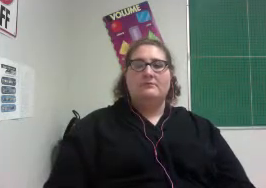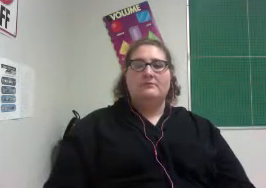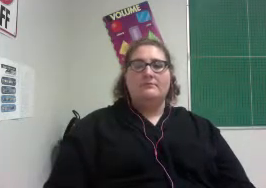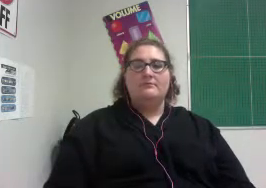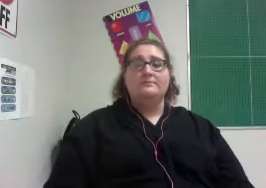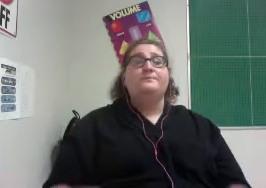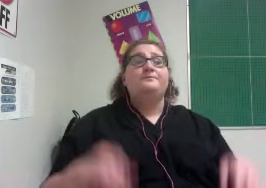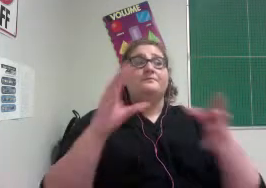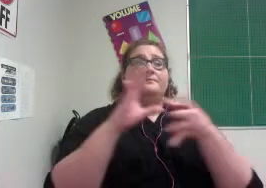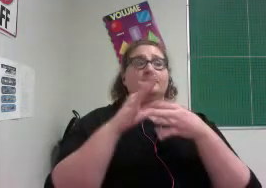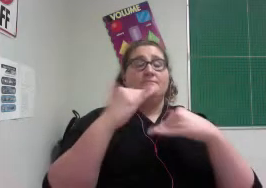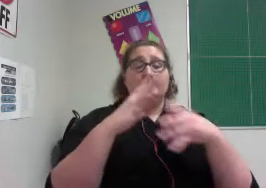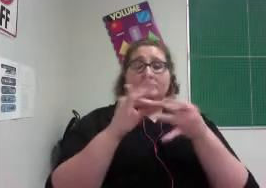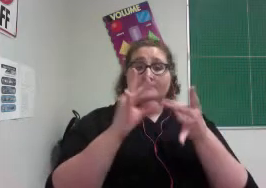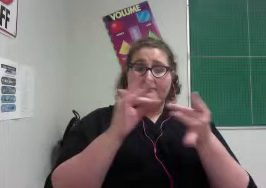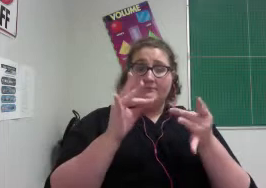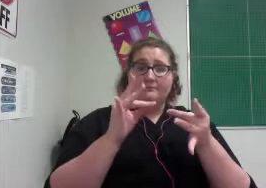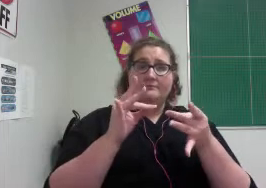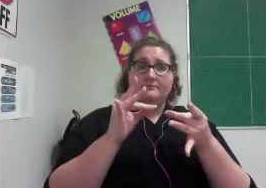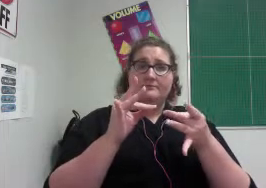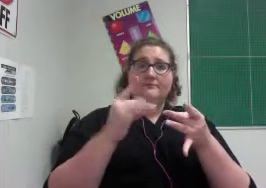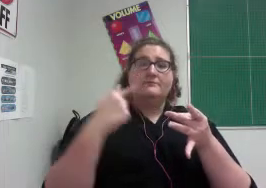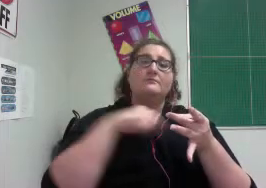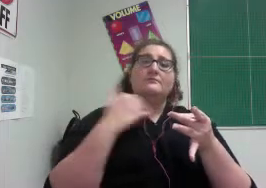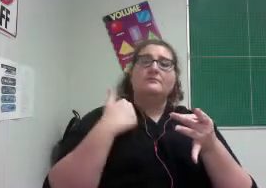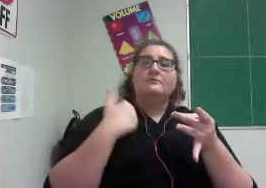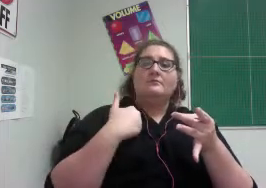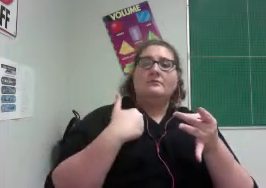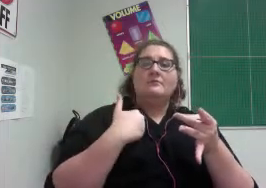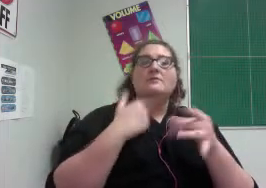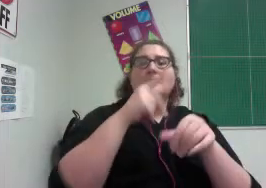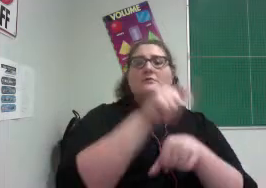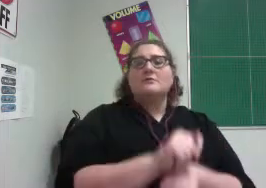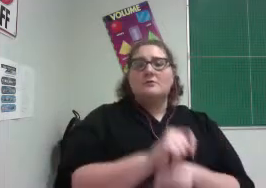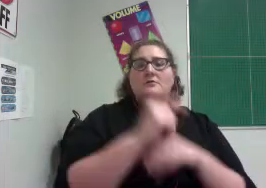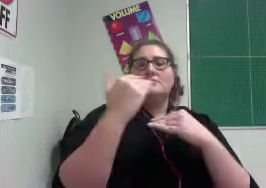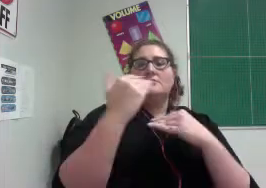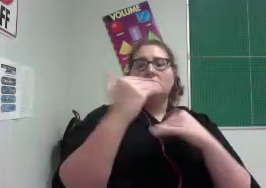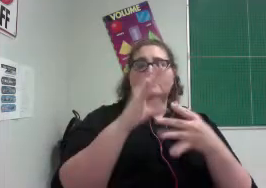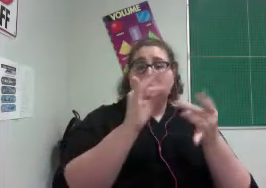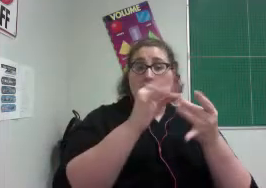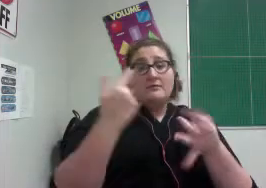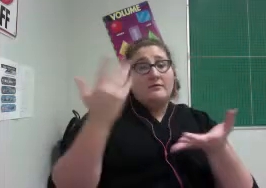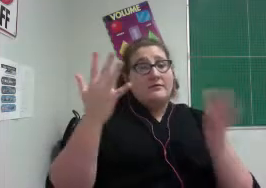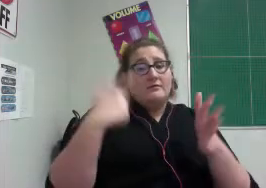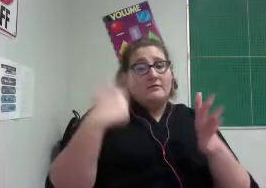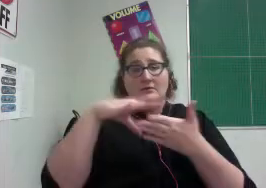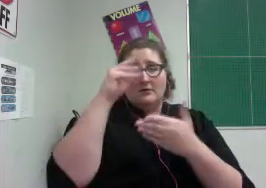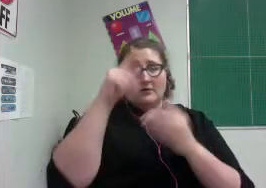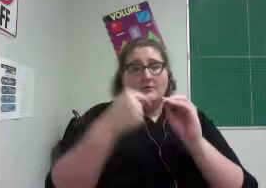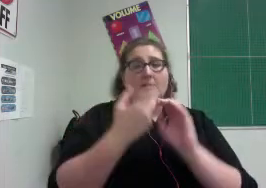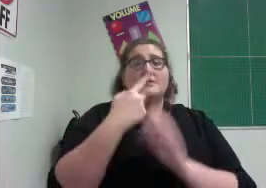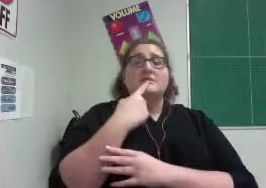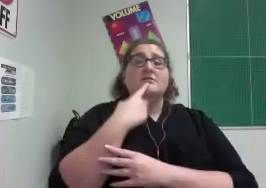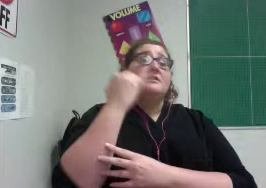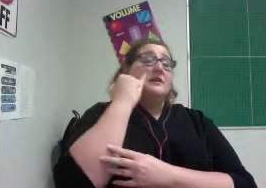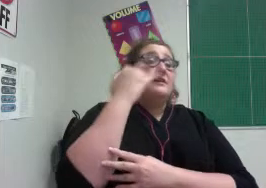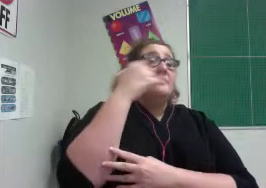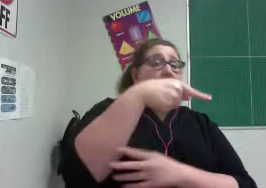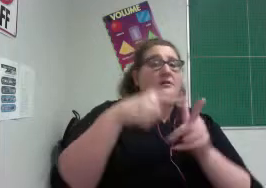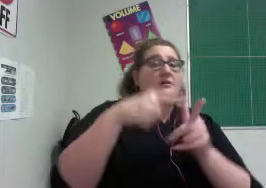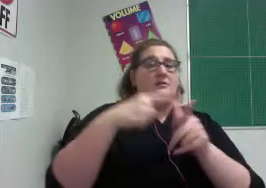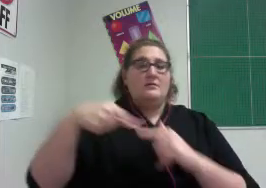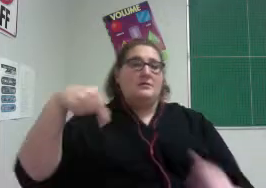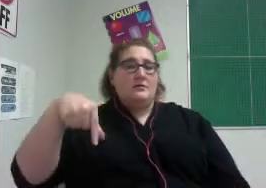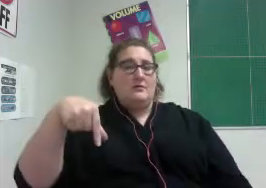Conditional statements. Conditional statements, we have the traditional conditional statement that we already learned about that says if